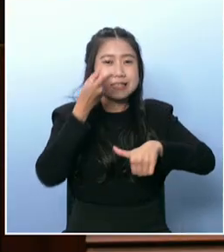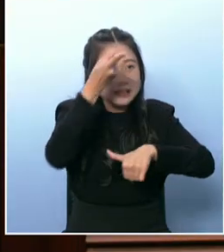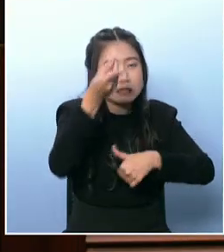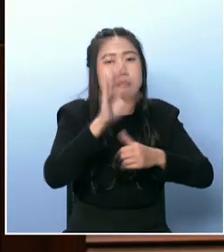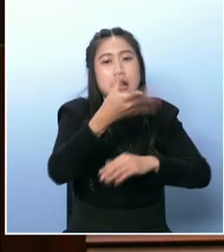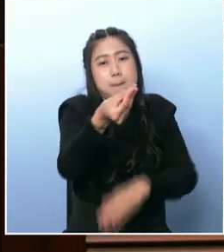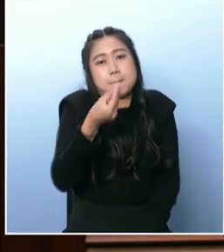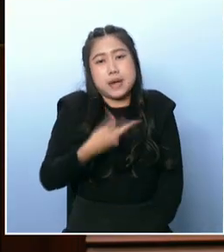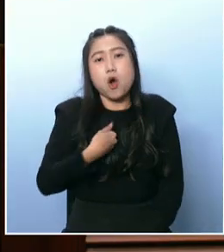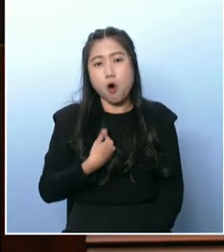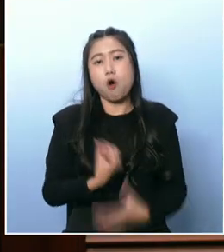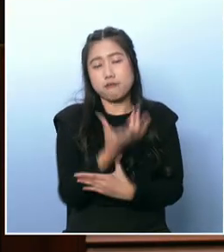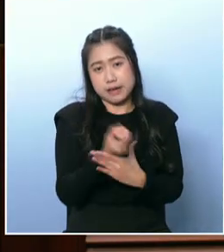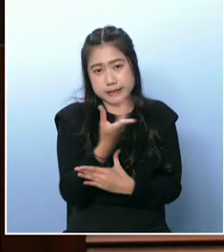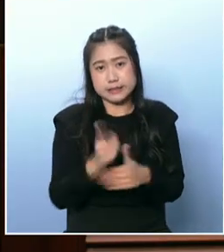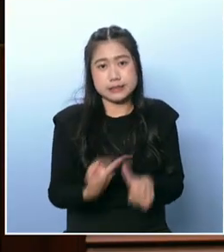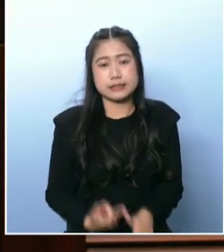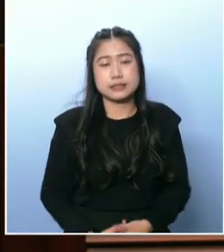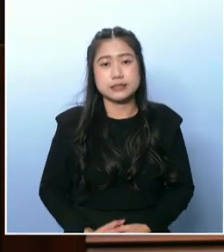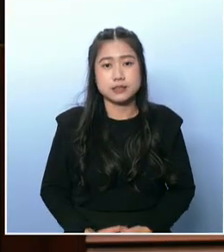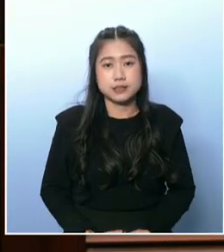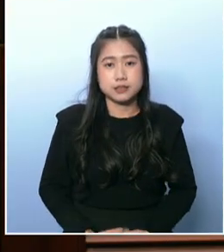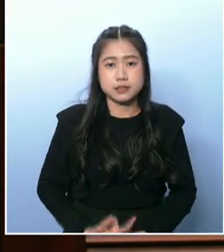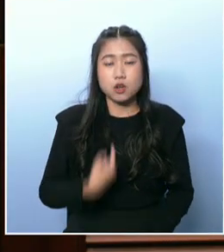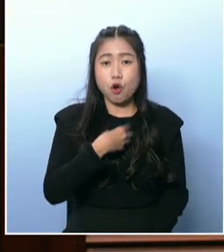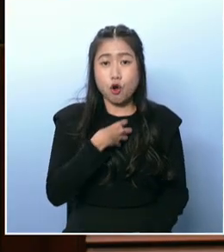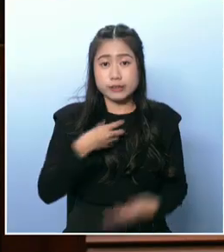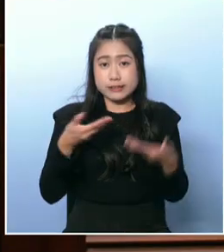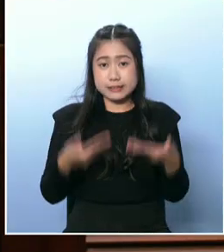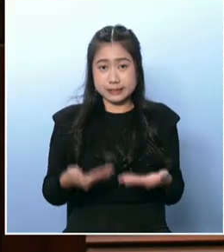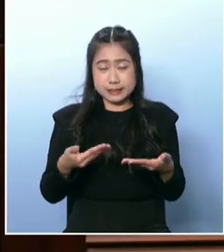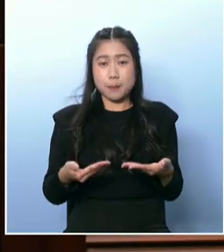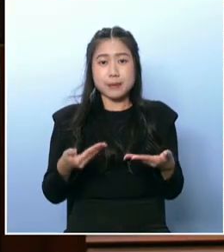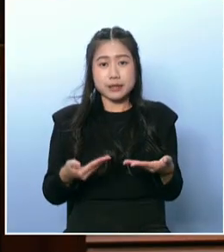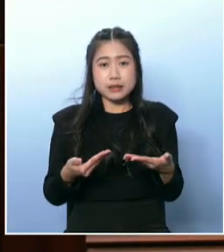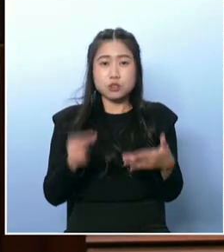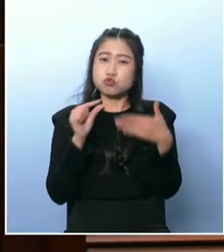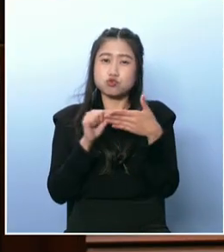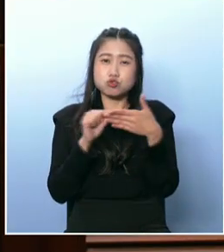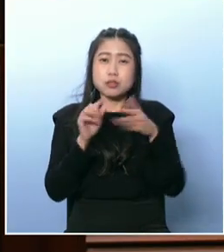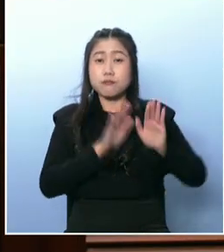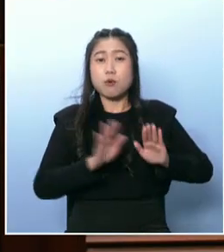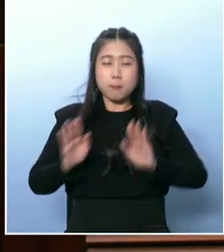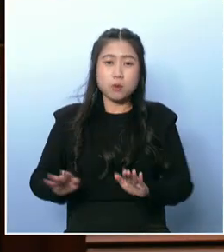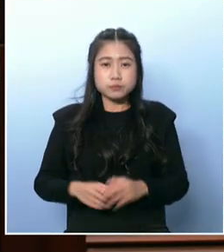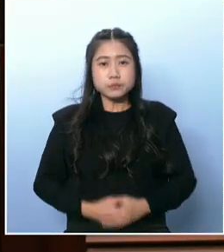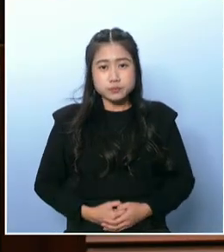allowing me to ask my second round of questions before your first round of questions. We are now